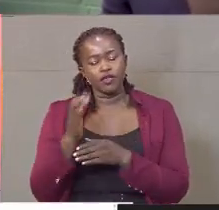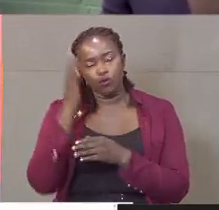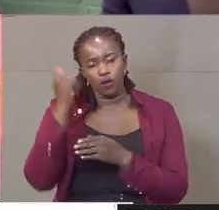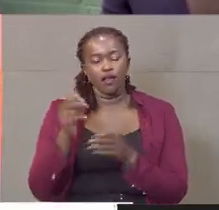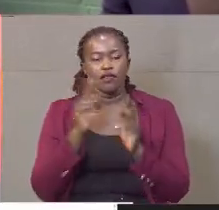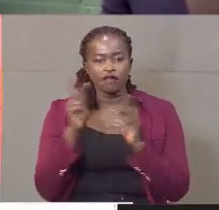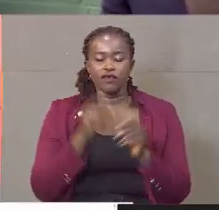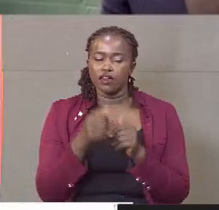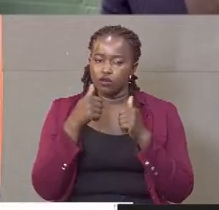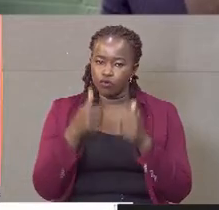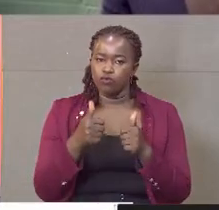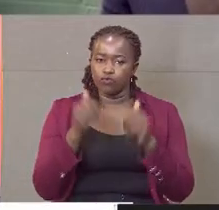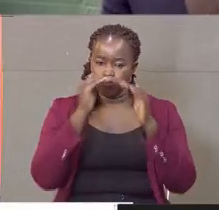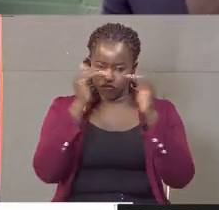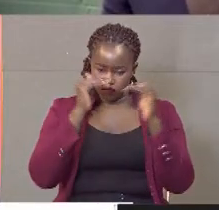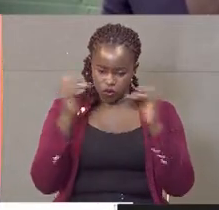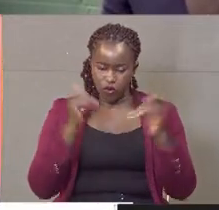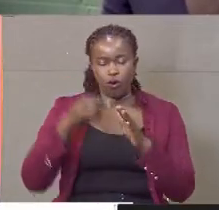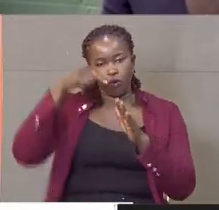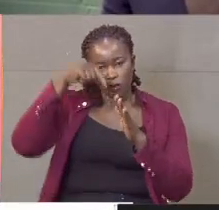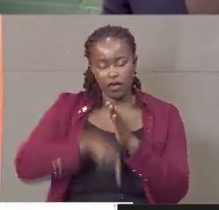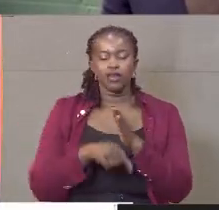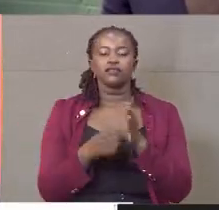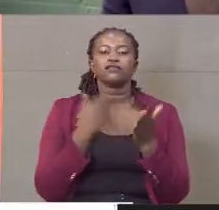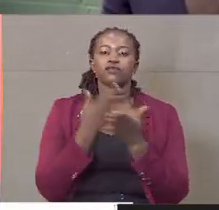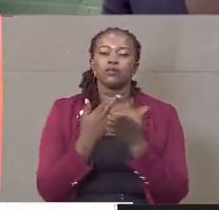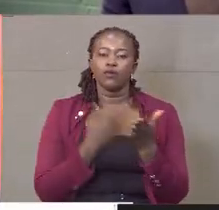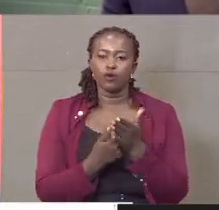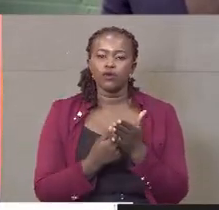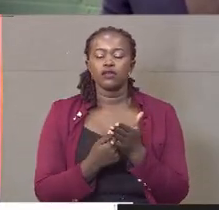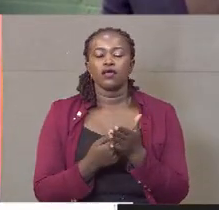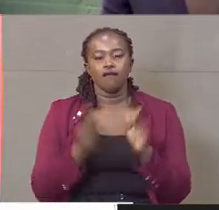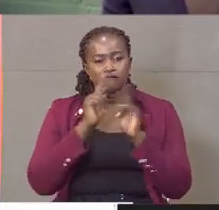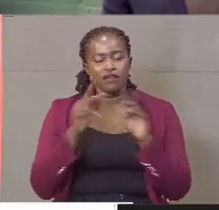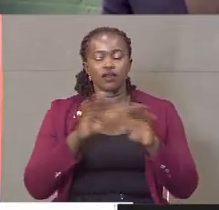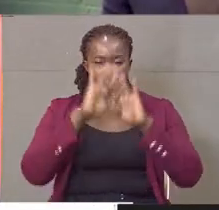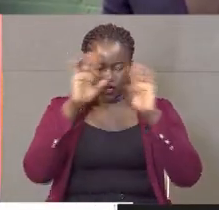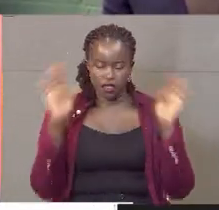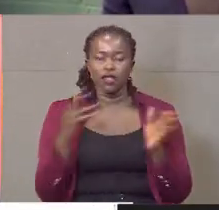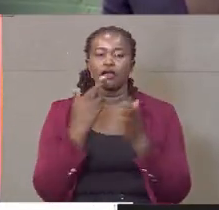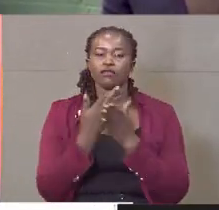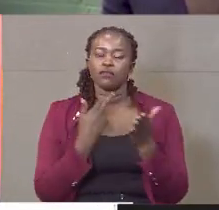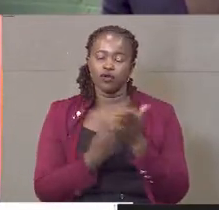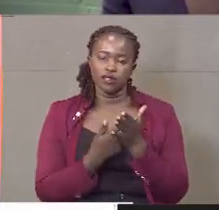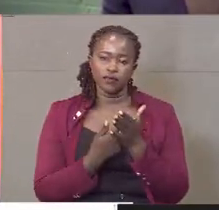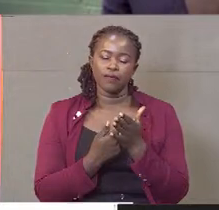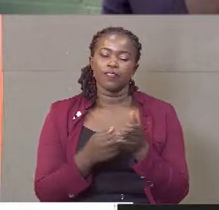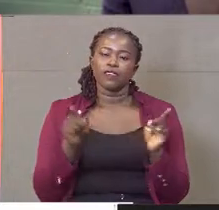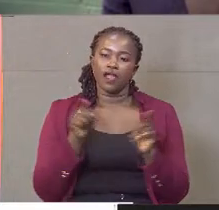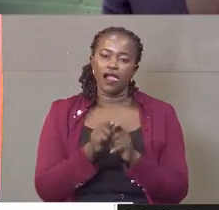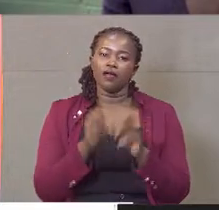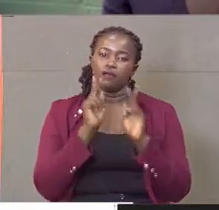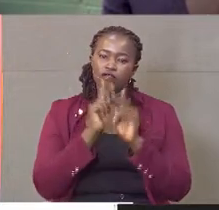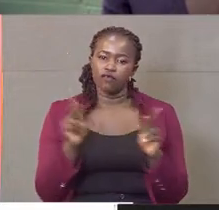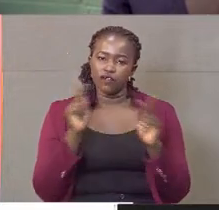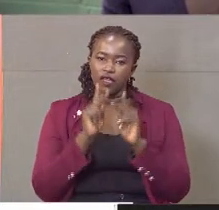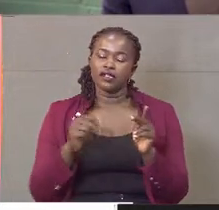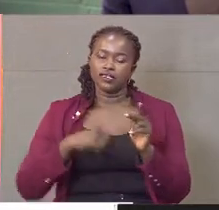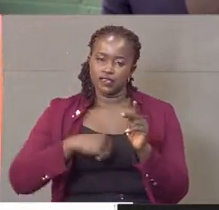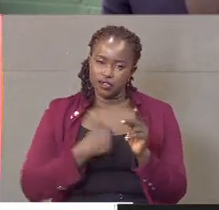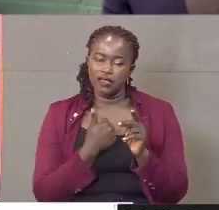out, structured, comprehensive report that was very clear and very